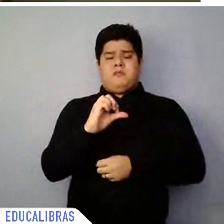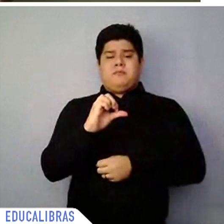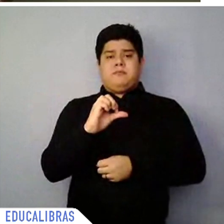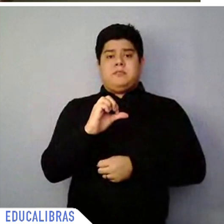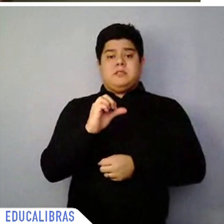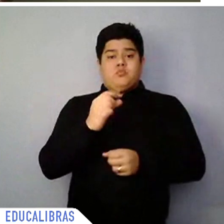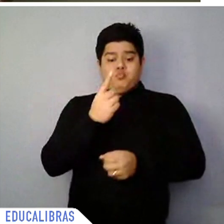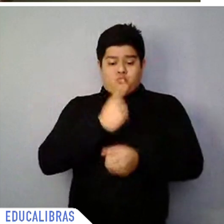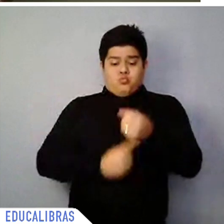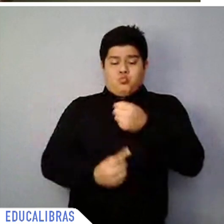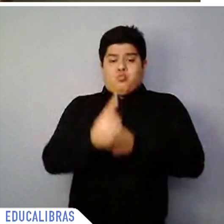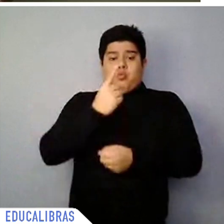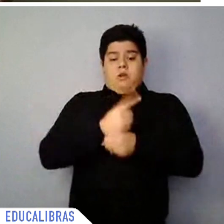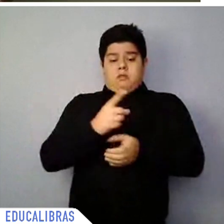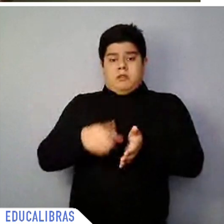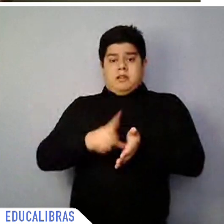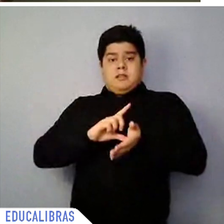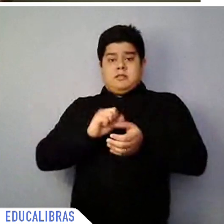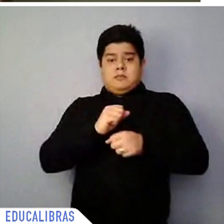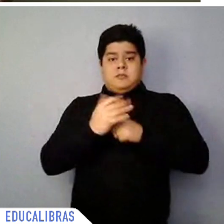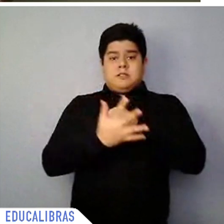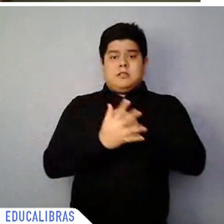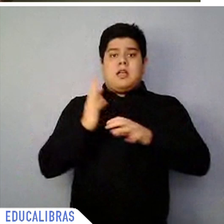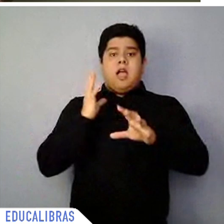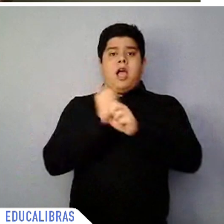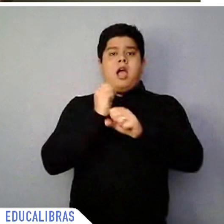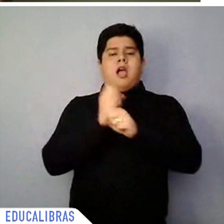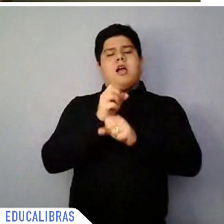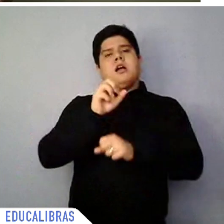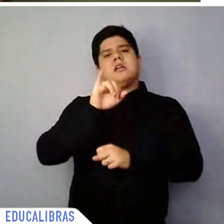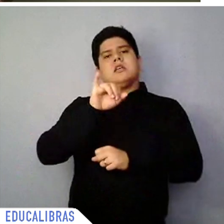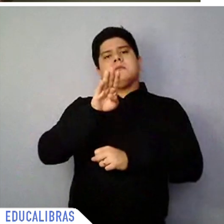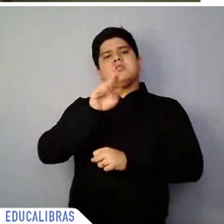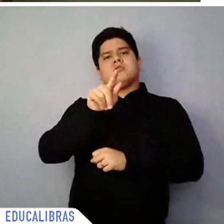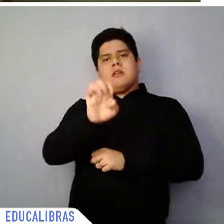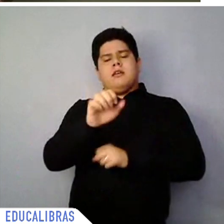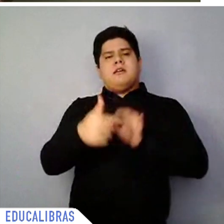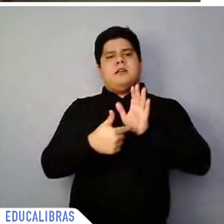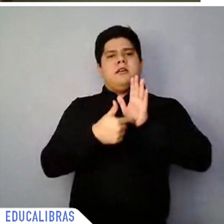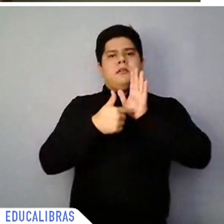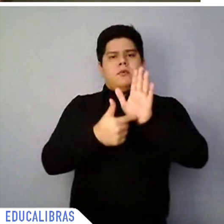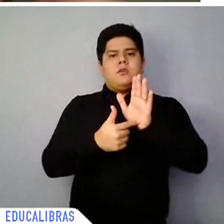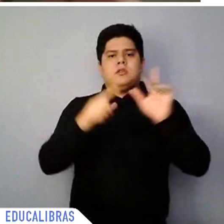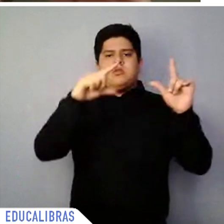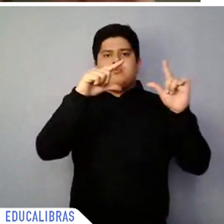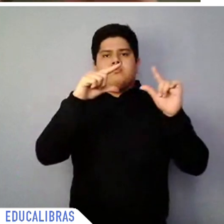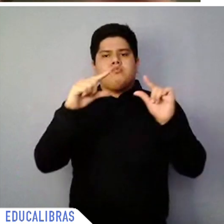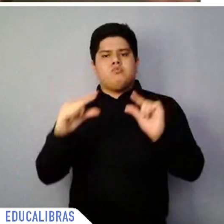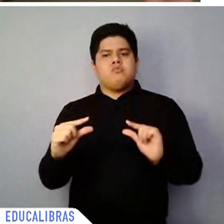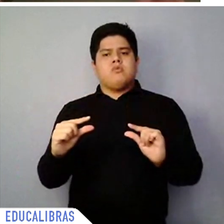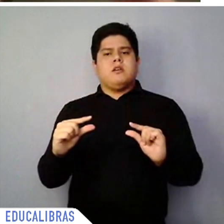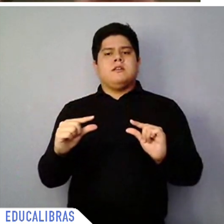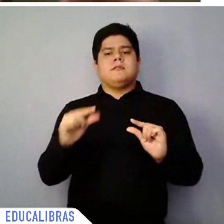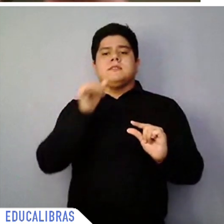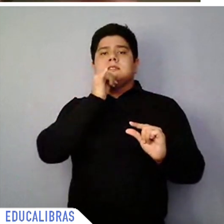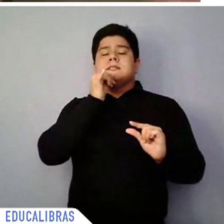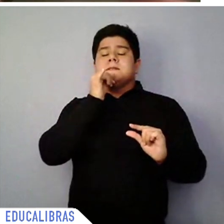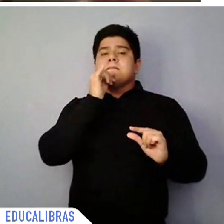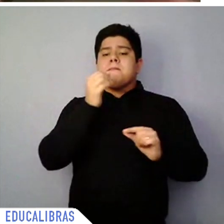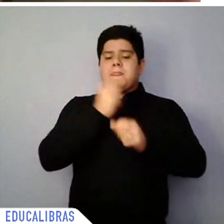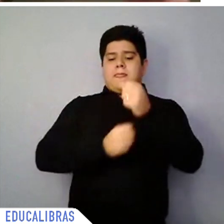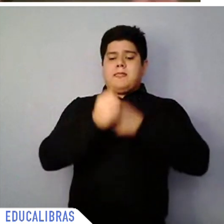distant areas. So 1 year before the pandemics, in 2019, the IBGE data showed there was